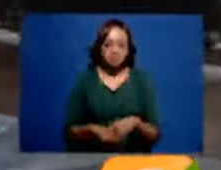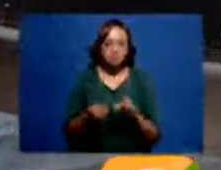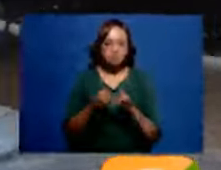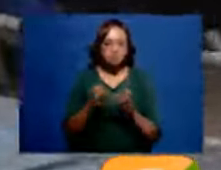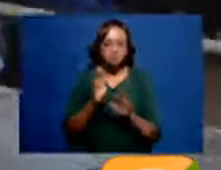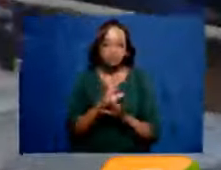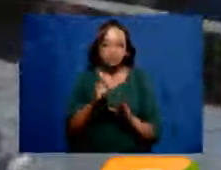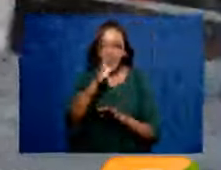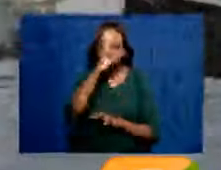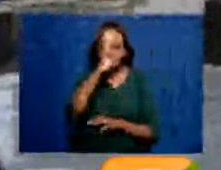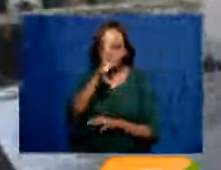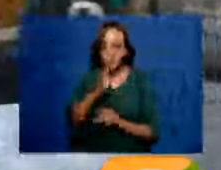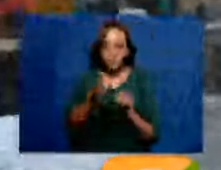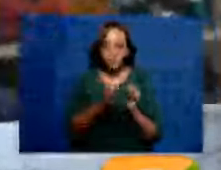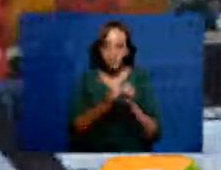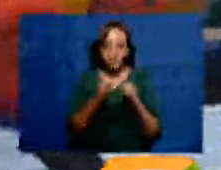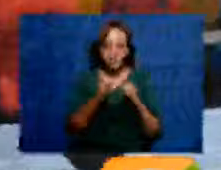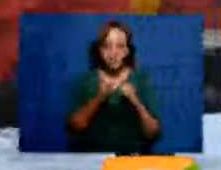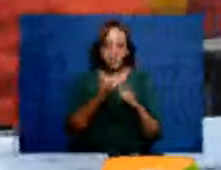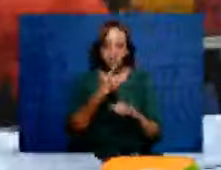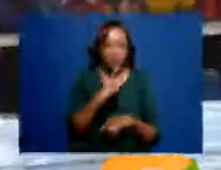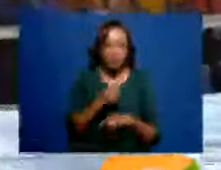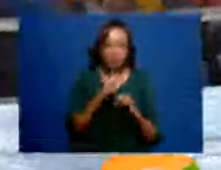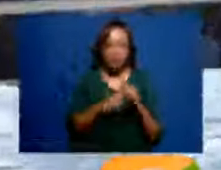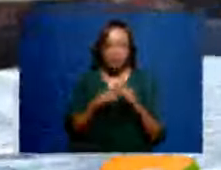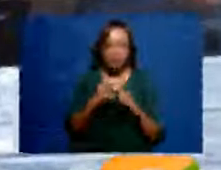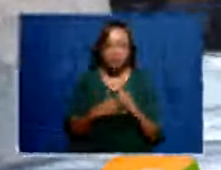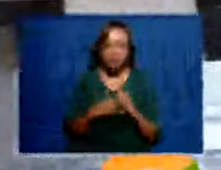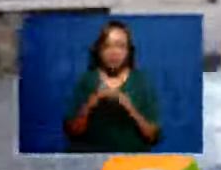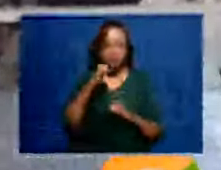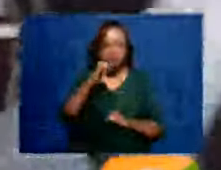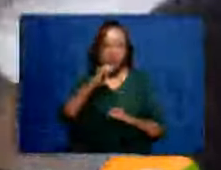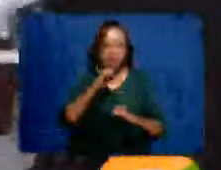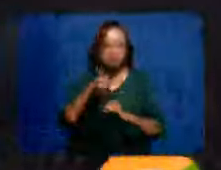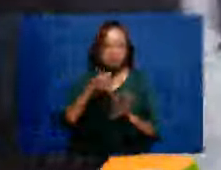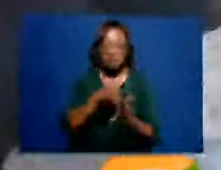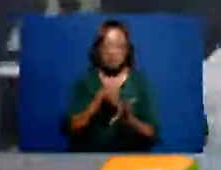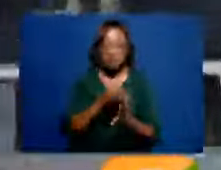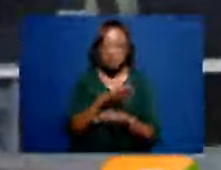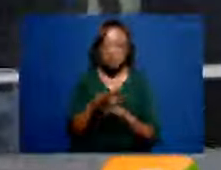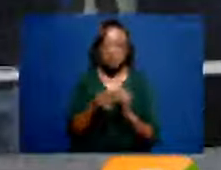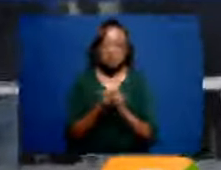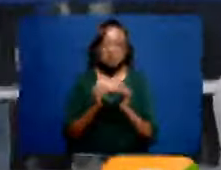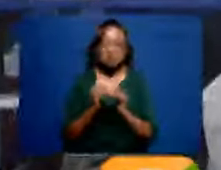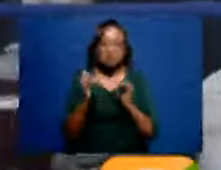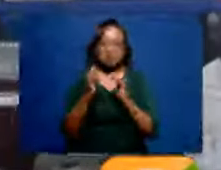on Sunday, and 78 boxers have been entered across all categories.